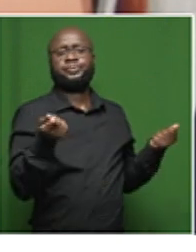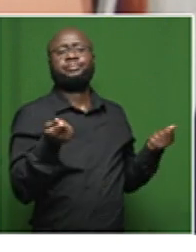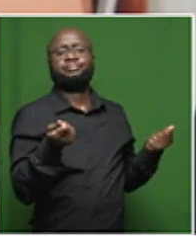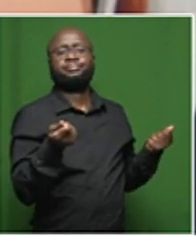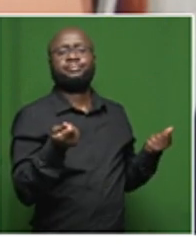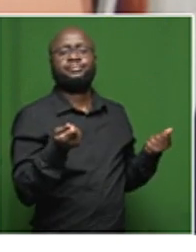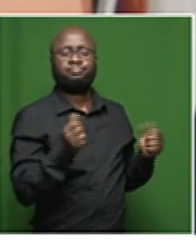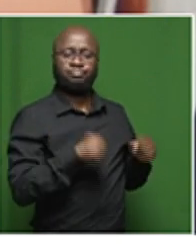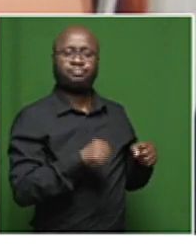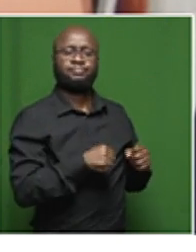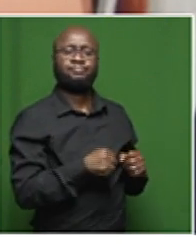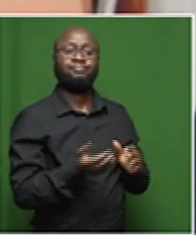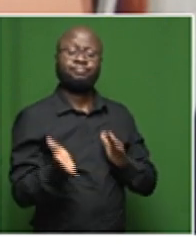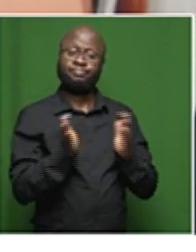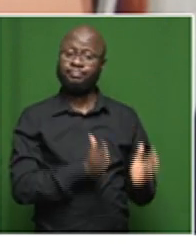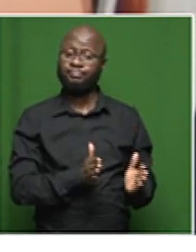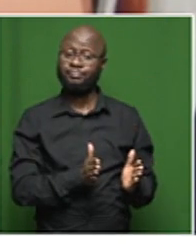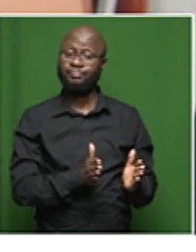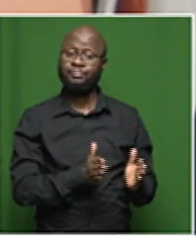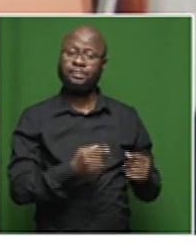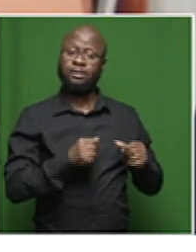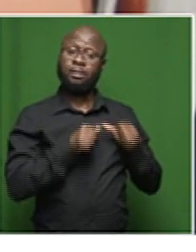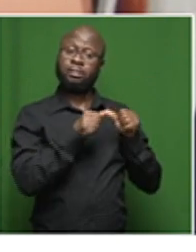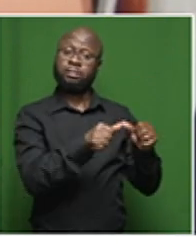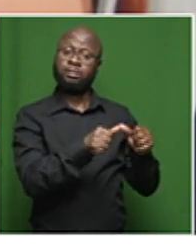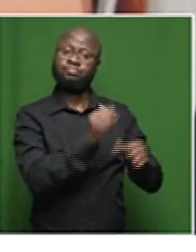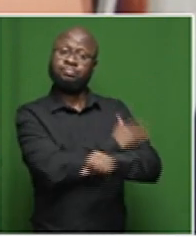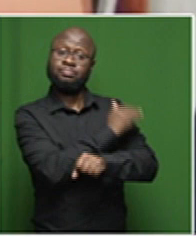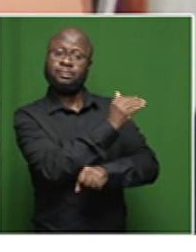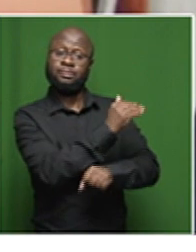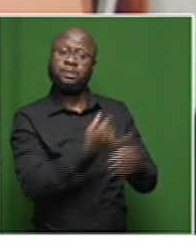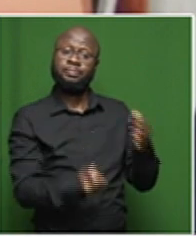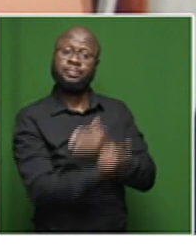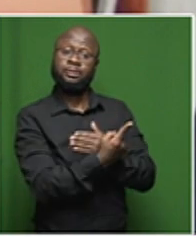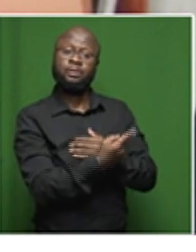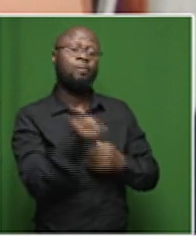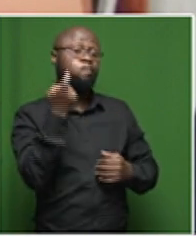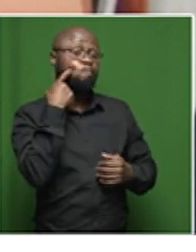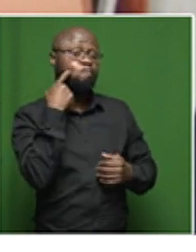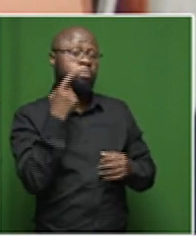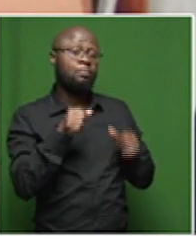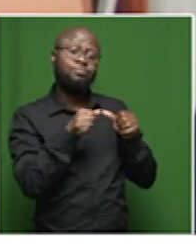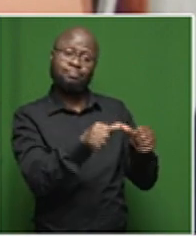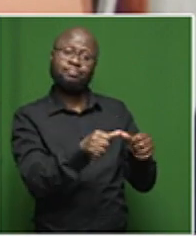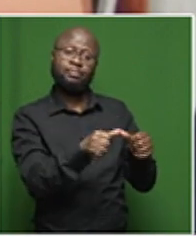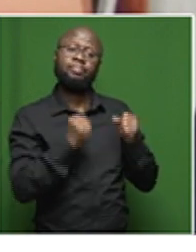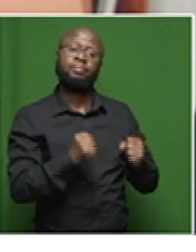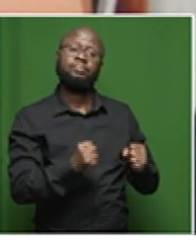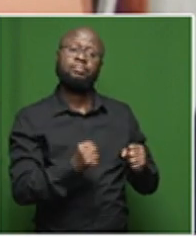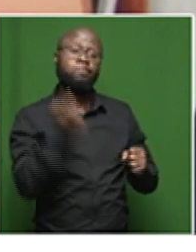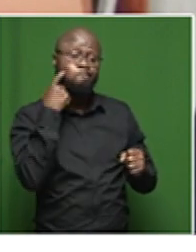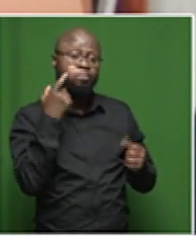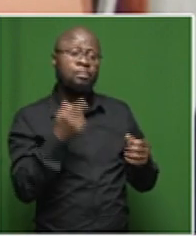recovers completely. Mm-hmm. And then whilst chronic hypertension, it either can come before pregnancy and then continues in pregnancy, and